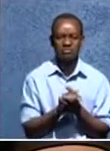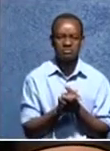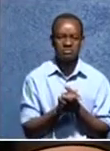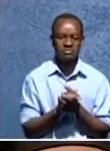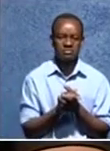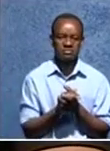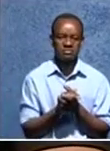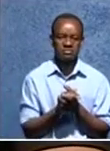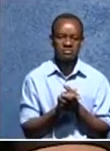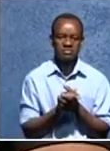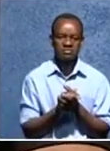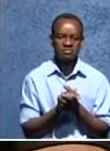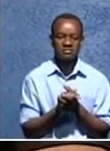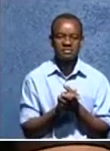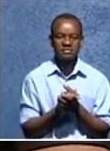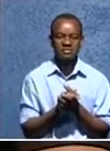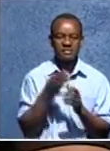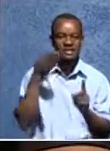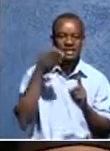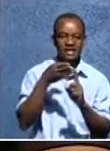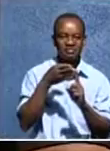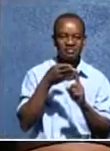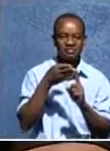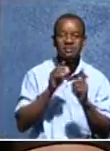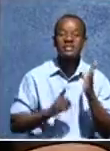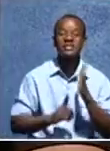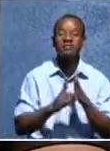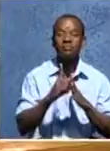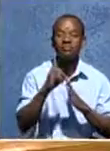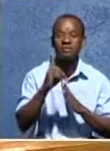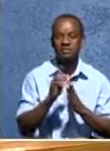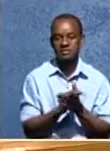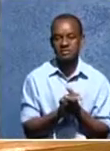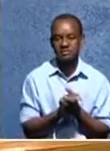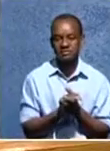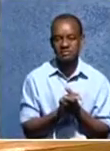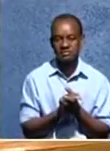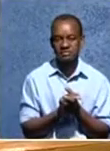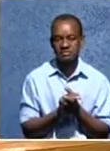think there is room for improvement. And I must say, I think Diku can also elaborate on that, on the